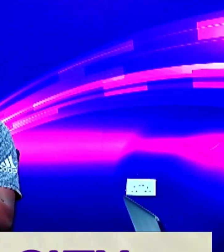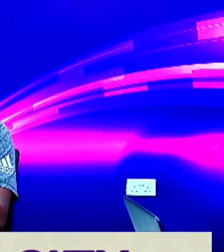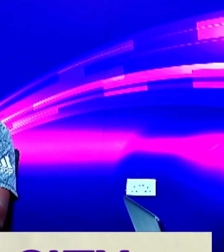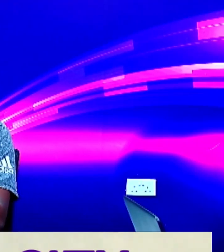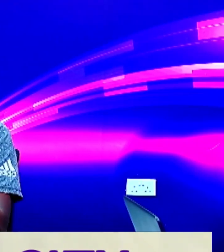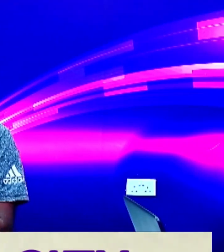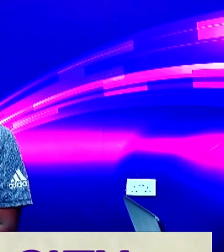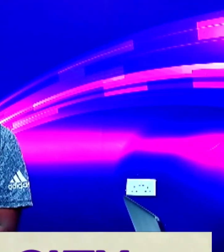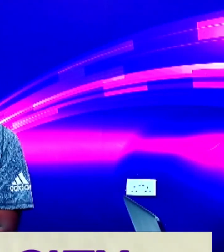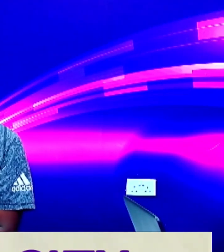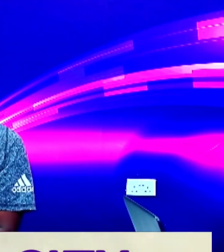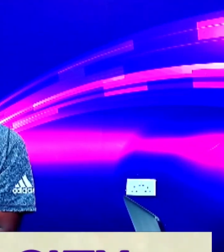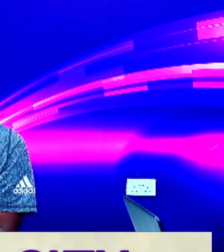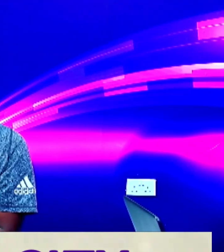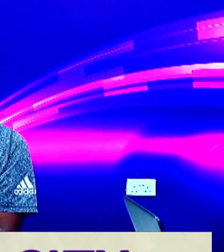mistake,